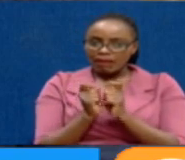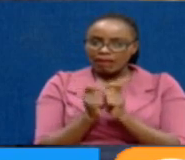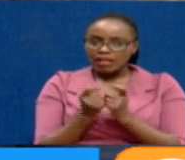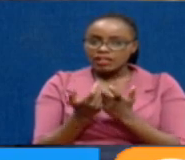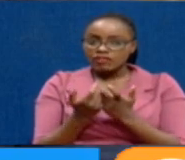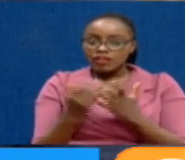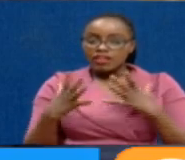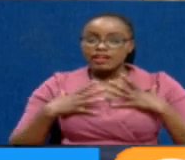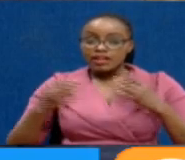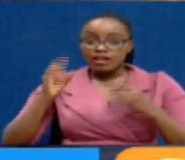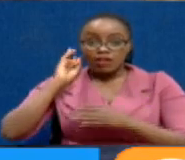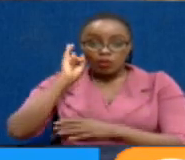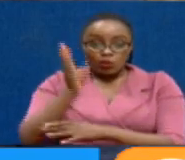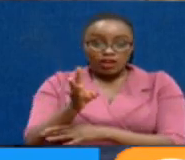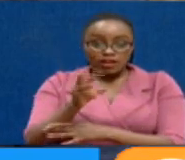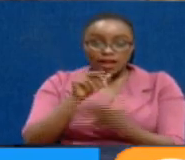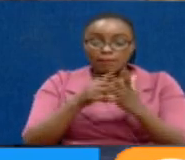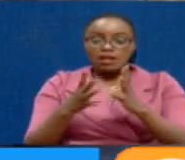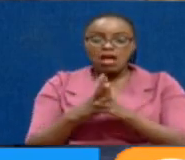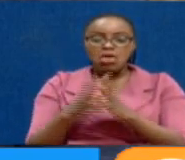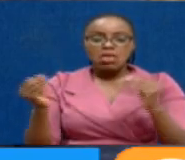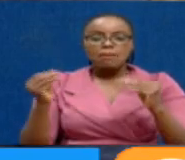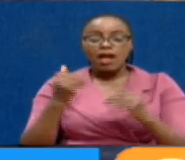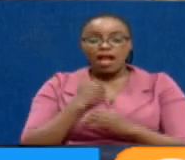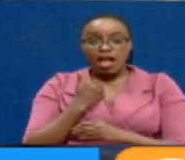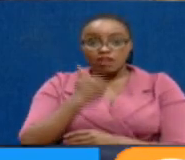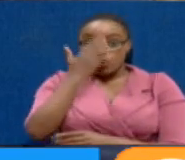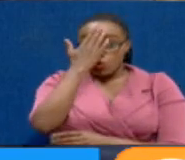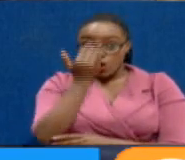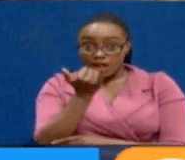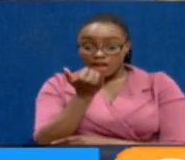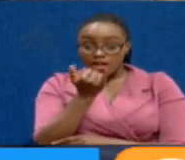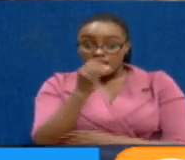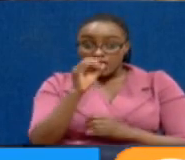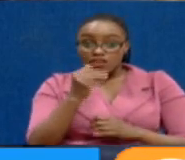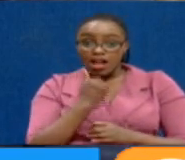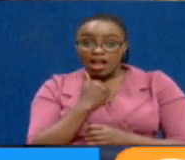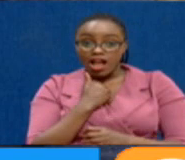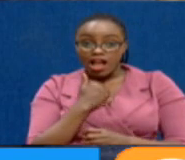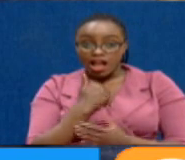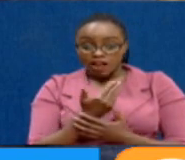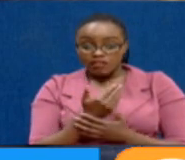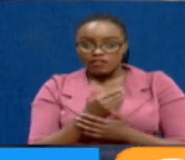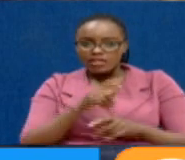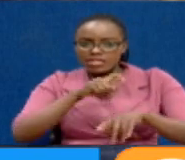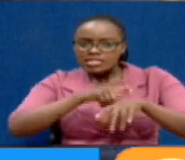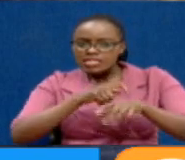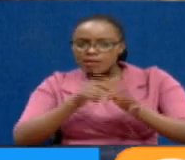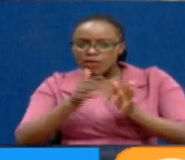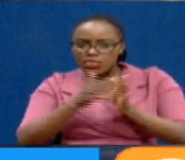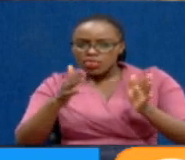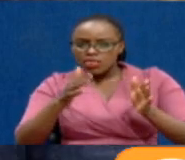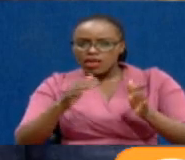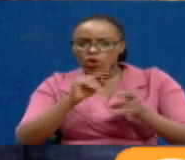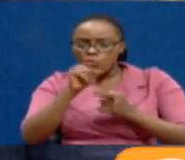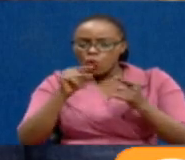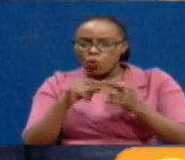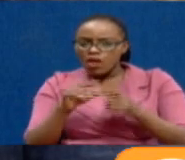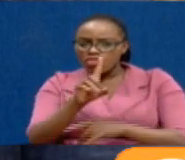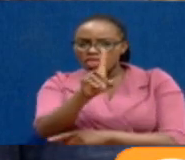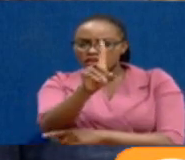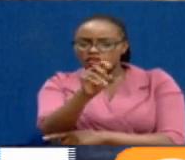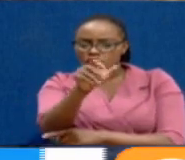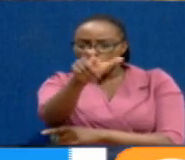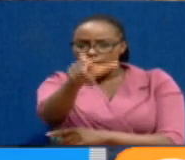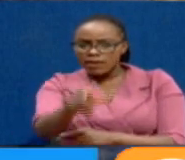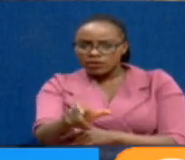you recover, it means those symptoms have disappeared. So we do not still have a defined moment as to when the virus, the